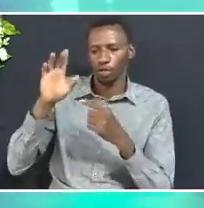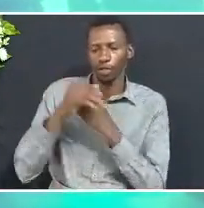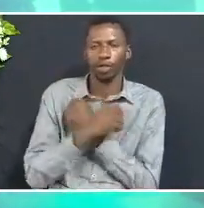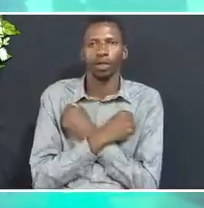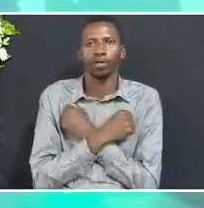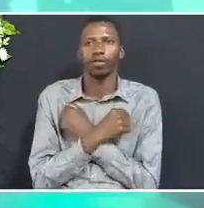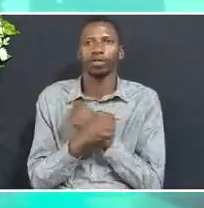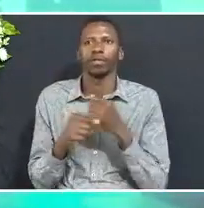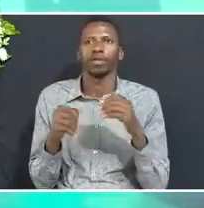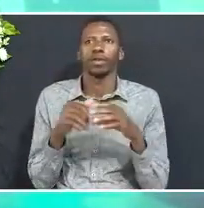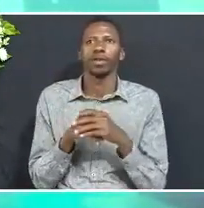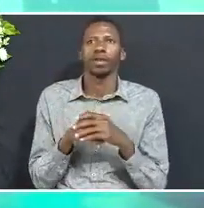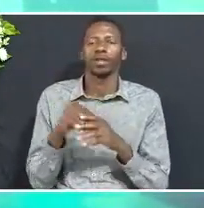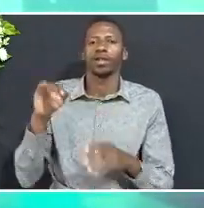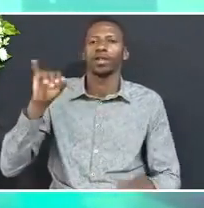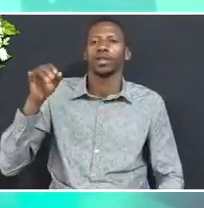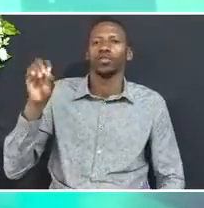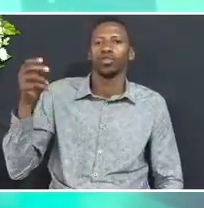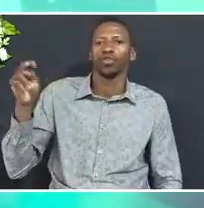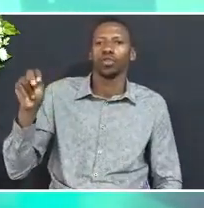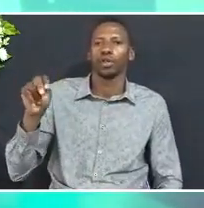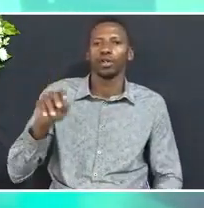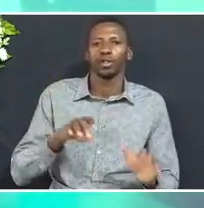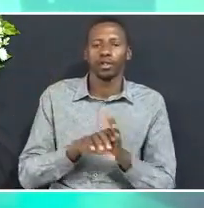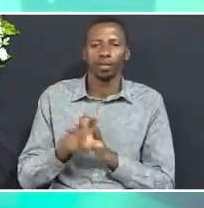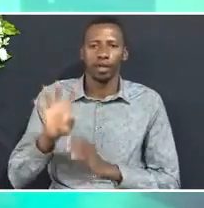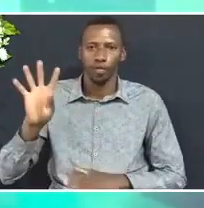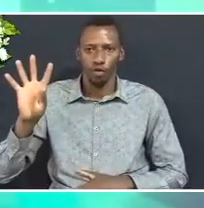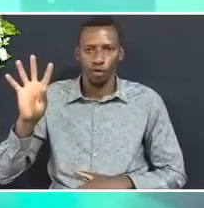In the book of John chapter 4,